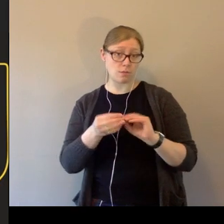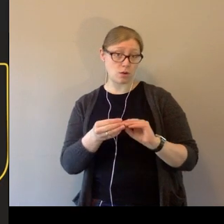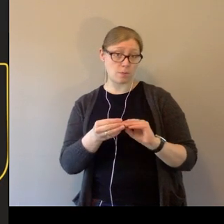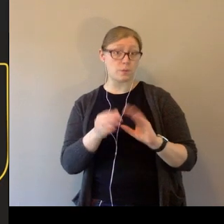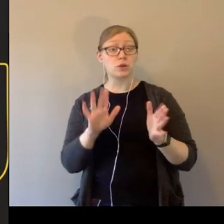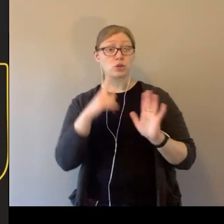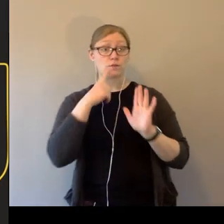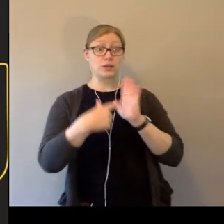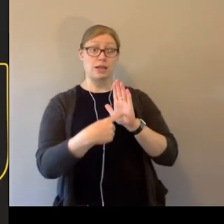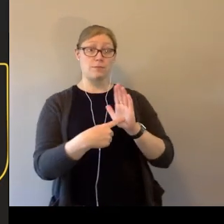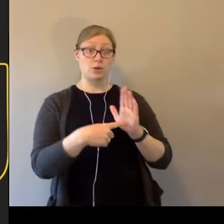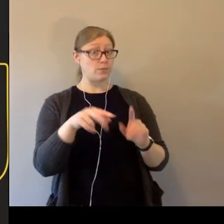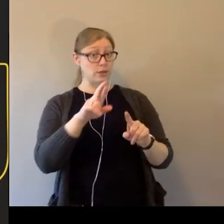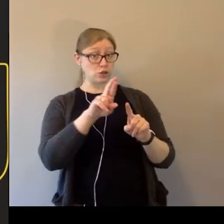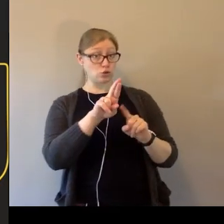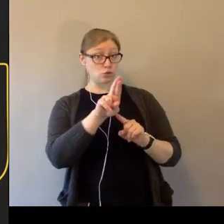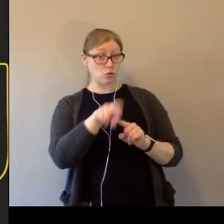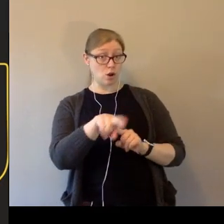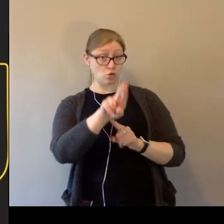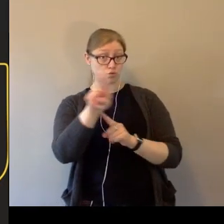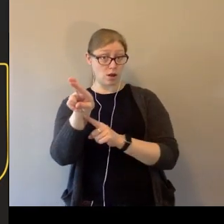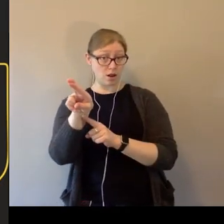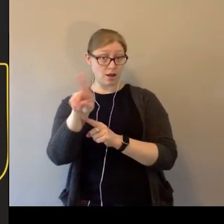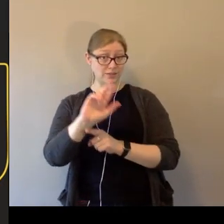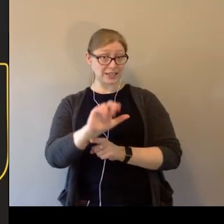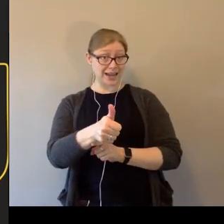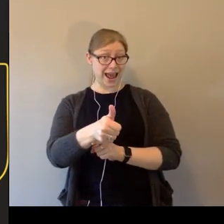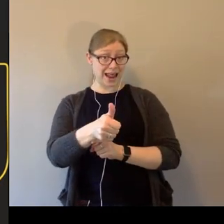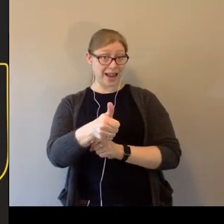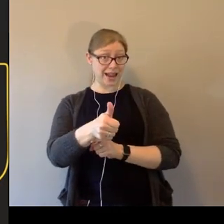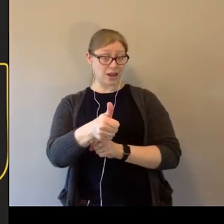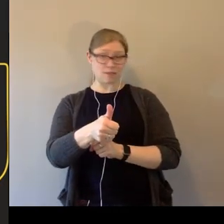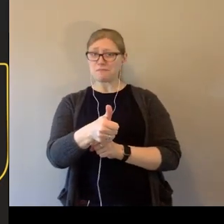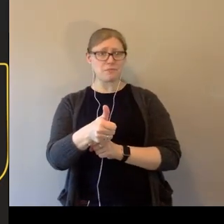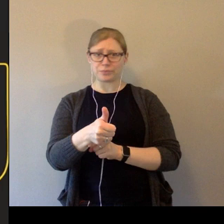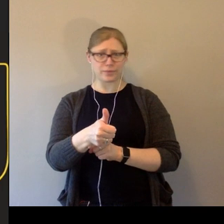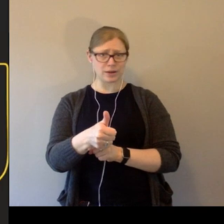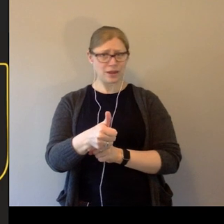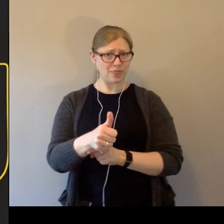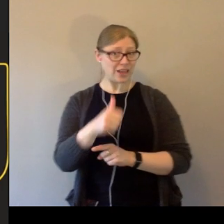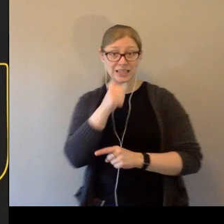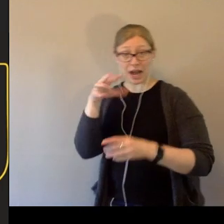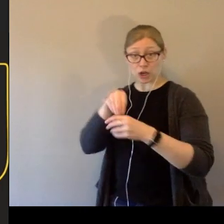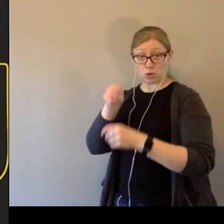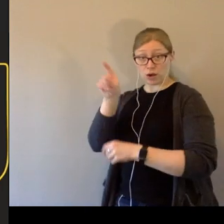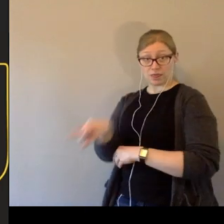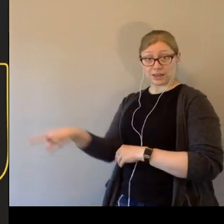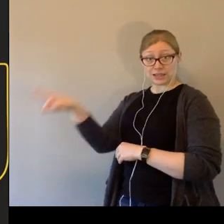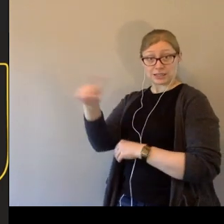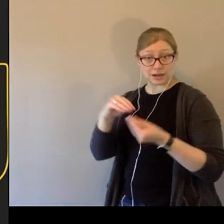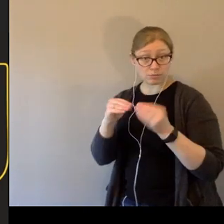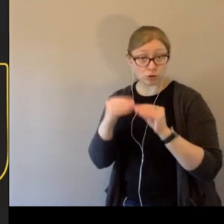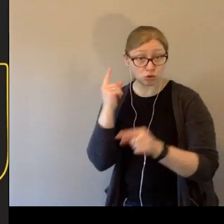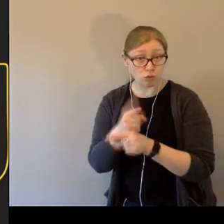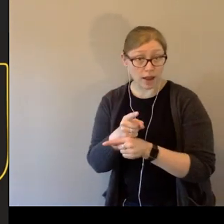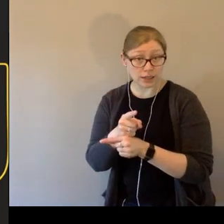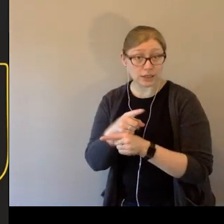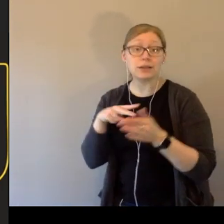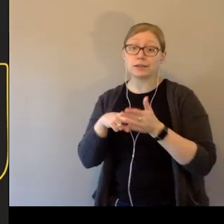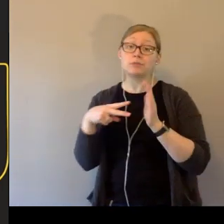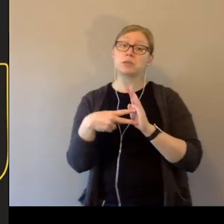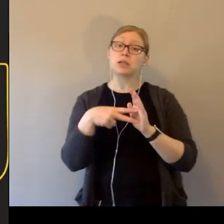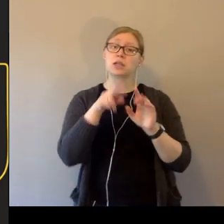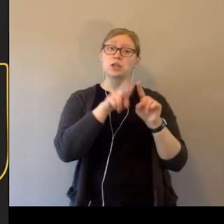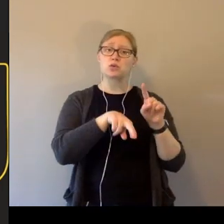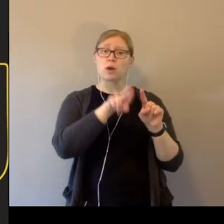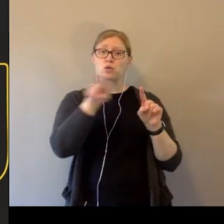square root of 10, that's not one of these numbers. 10 is not in here. So I would know that the square root of 10,